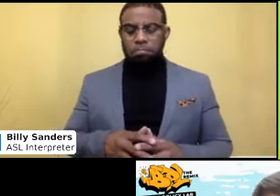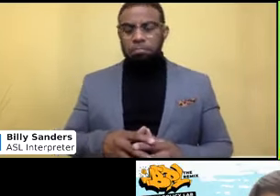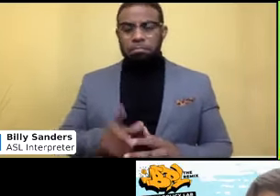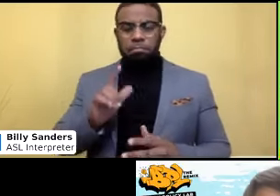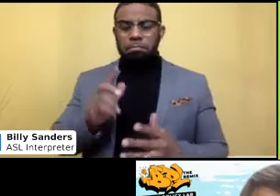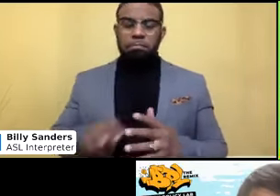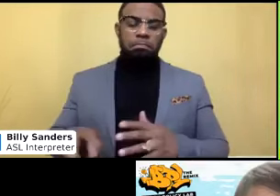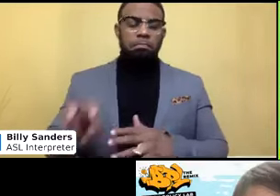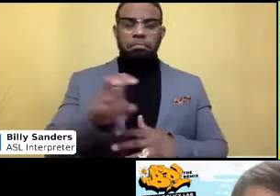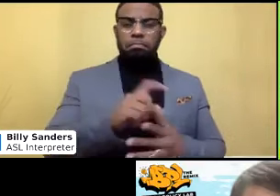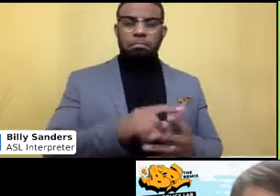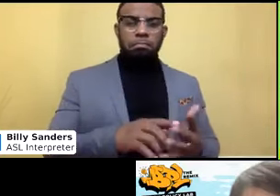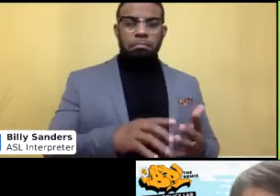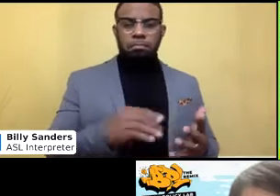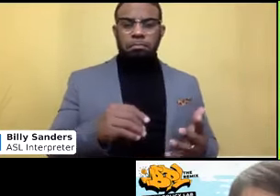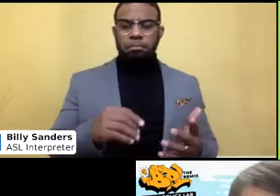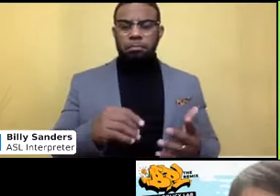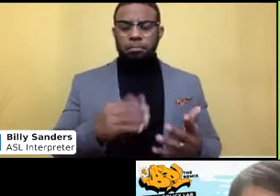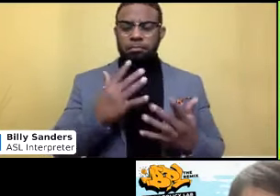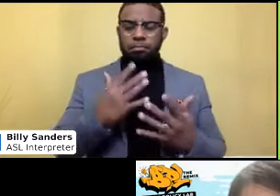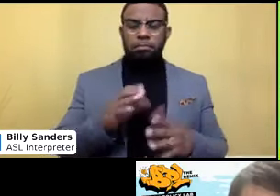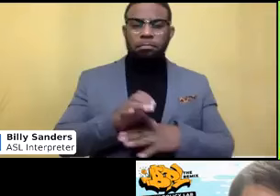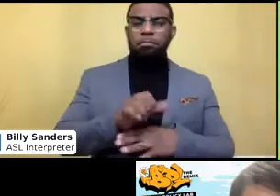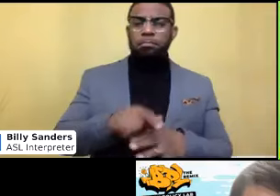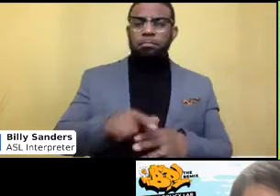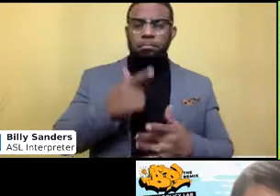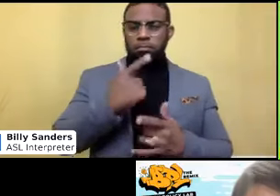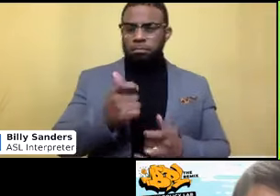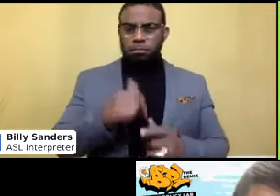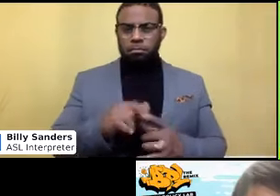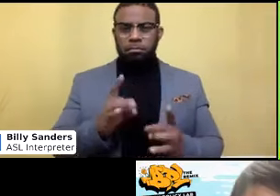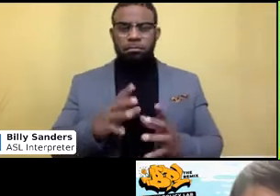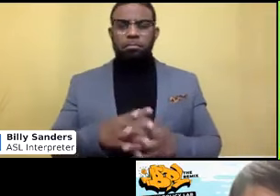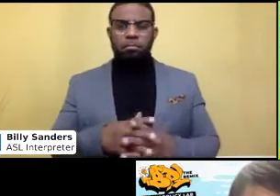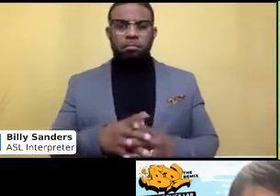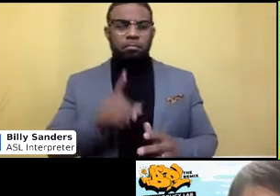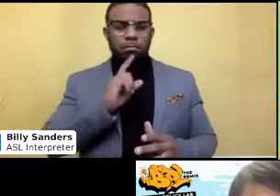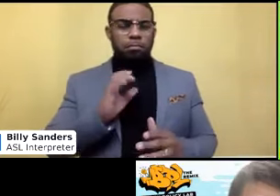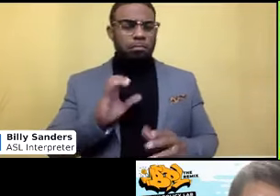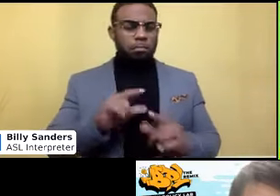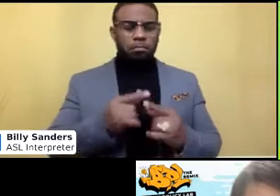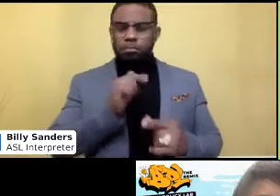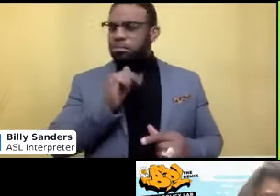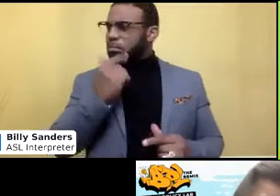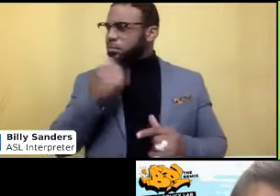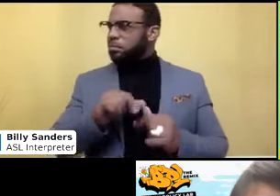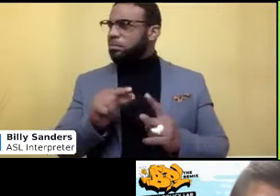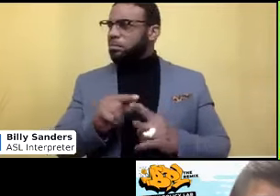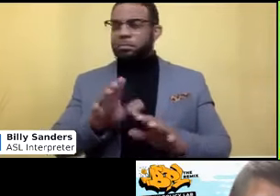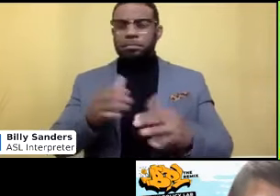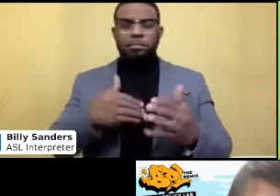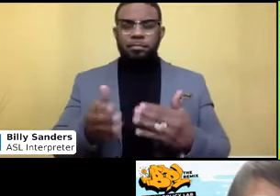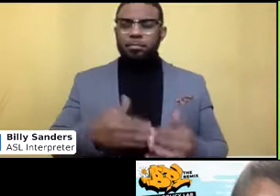going around enforcing their interest through violence, armed groups, or I don't remember what you used, but anyway,